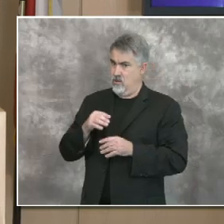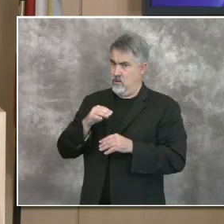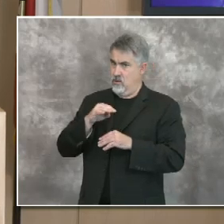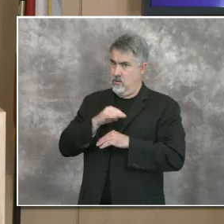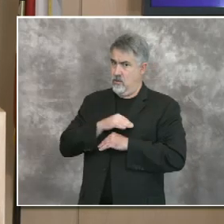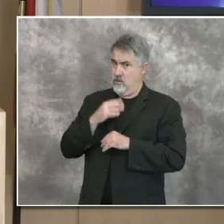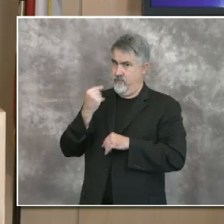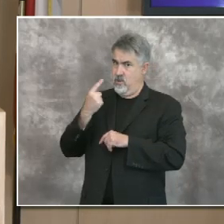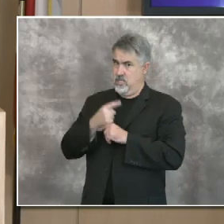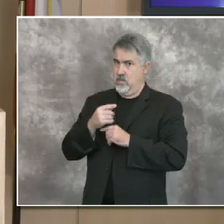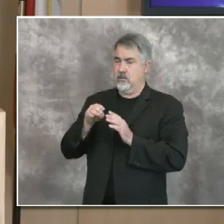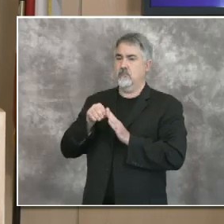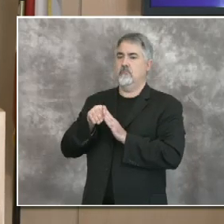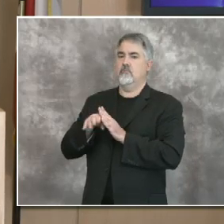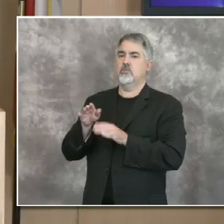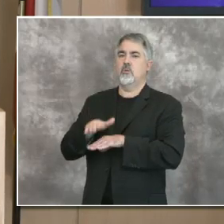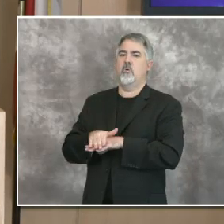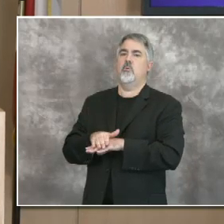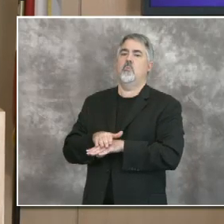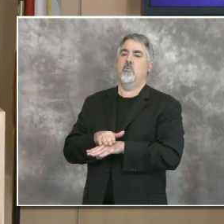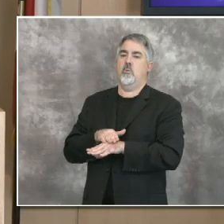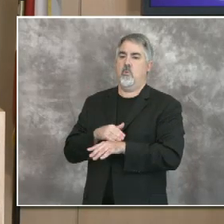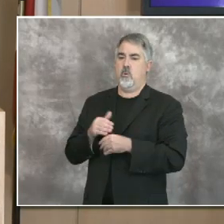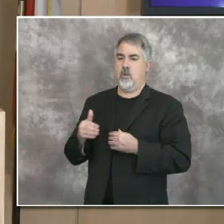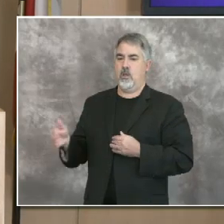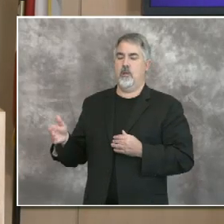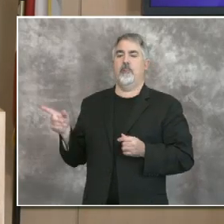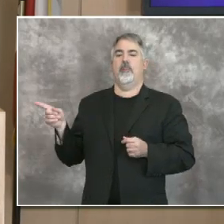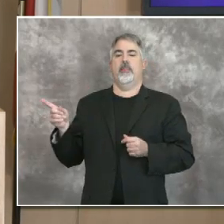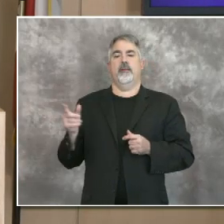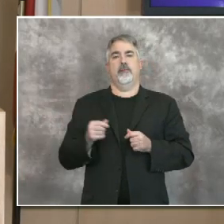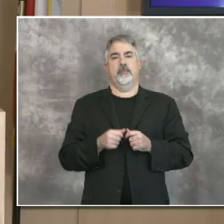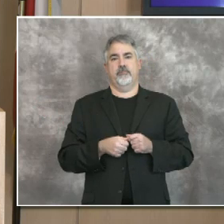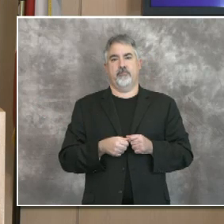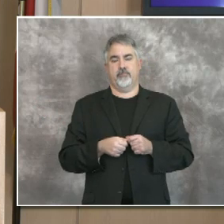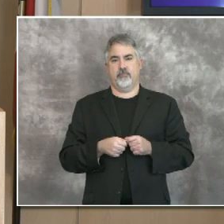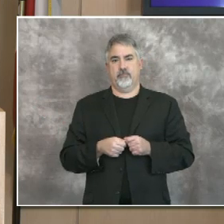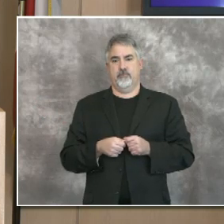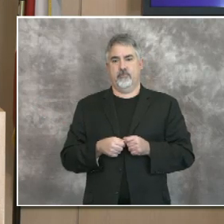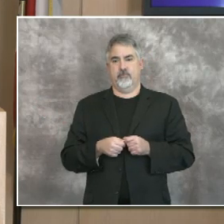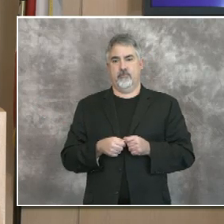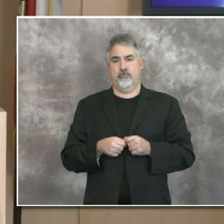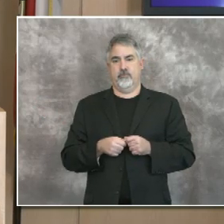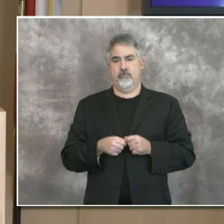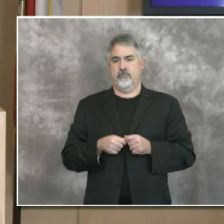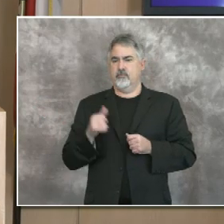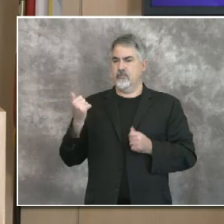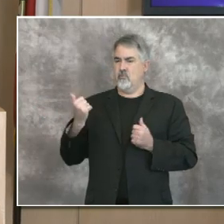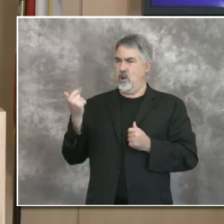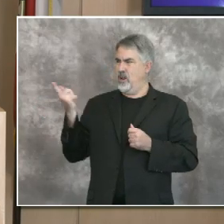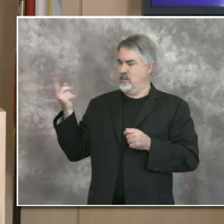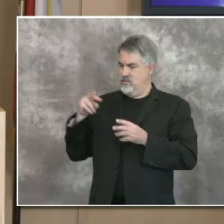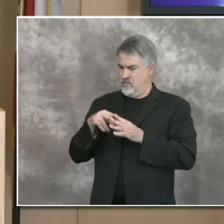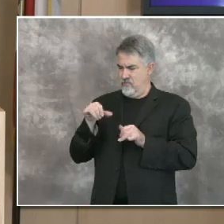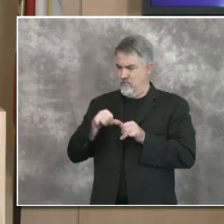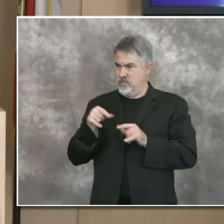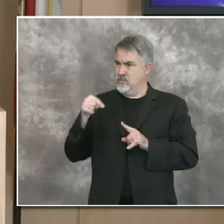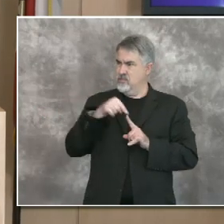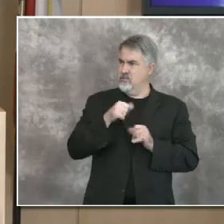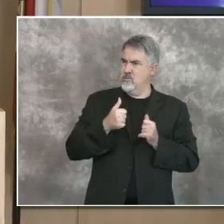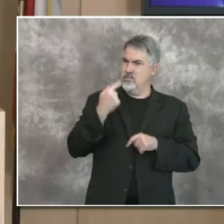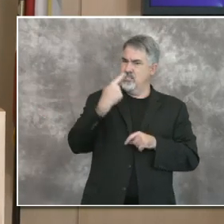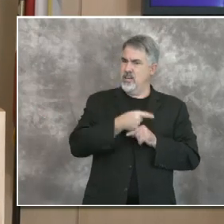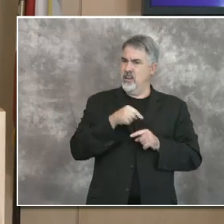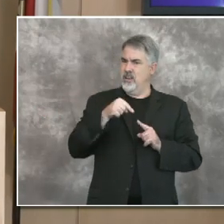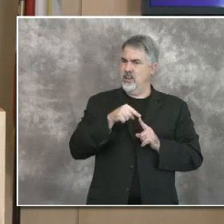meeting that criteria. What is the day you're counting from there? For how many days roughly